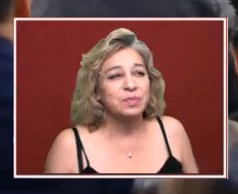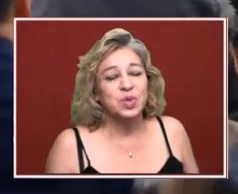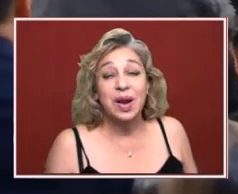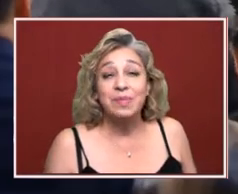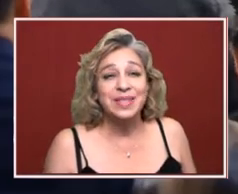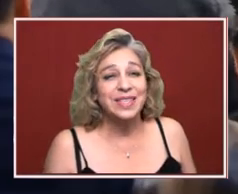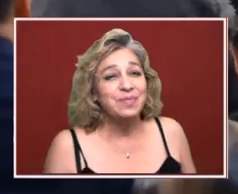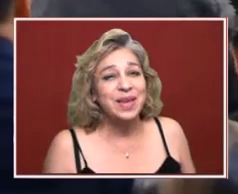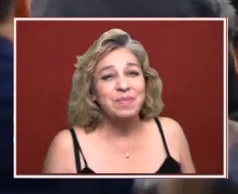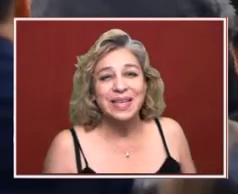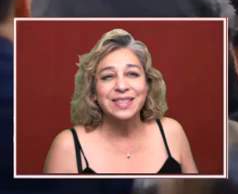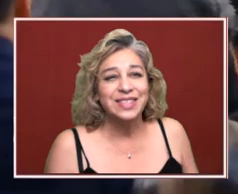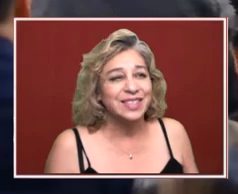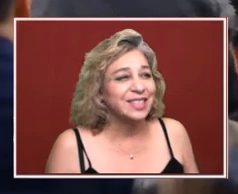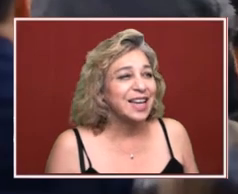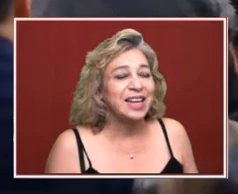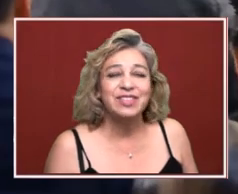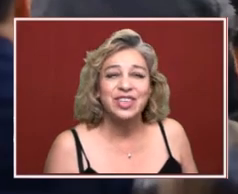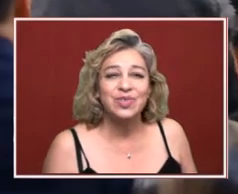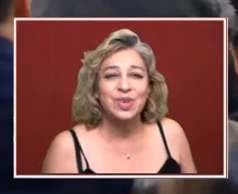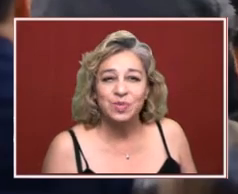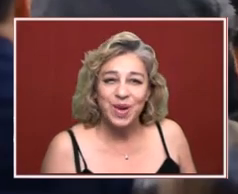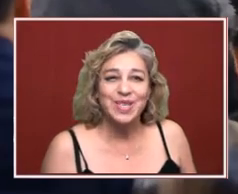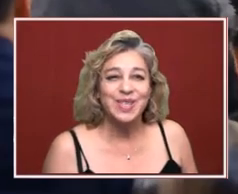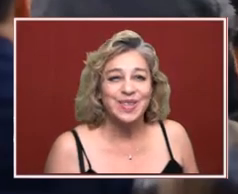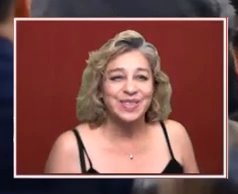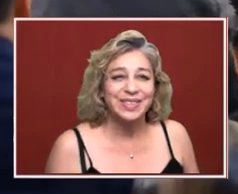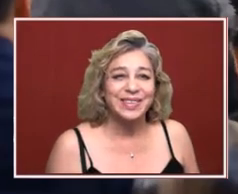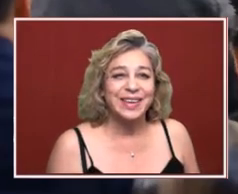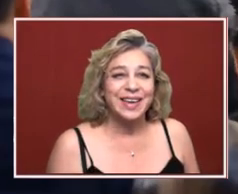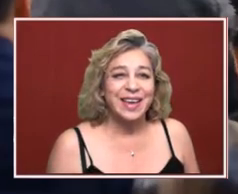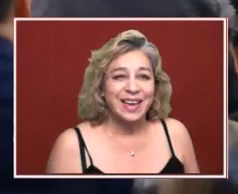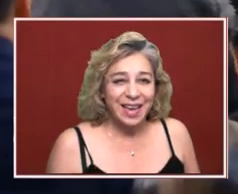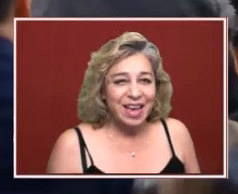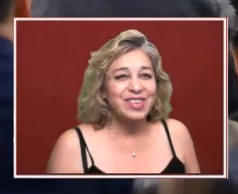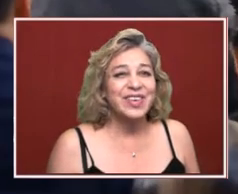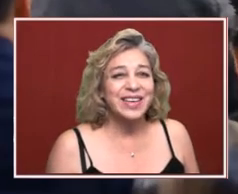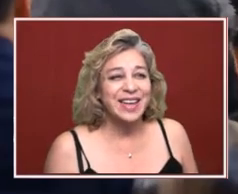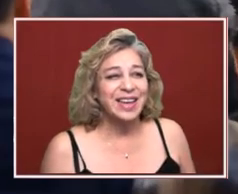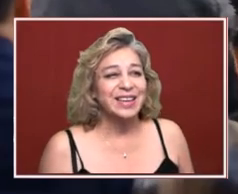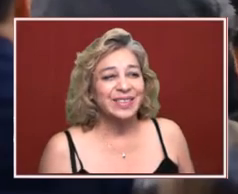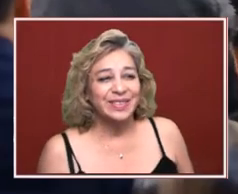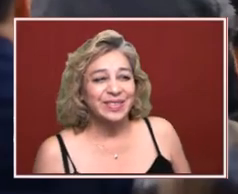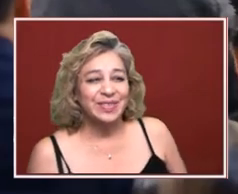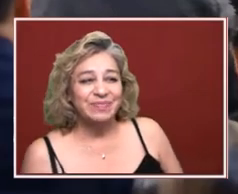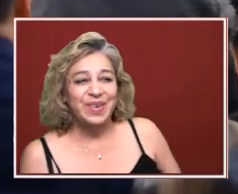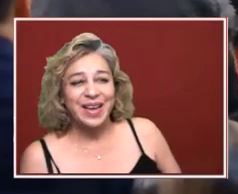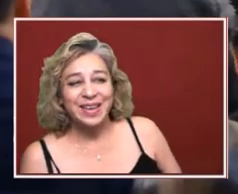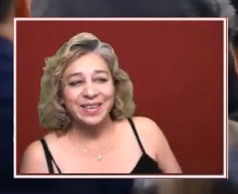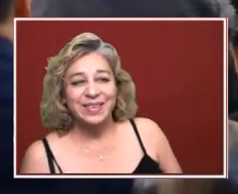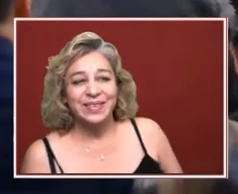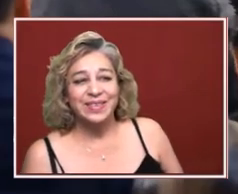like, subscribe, and send me messages. I'd love to respond to those. Have a great day. Bye.